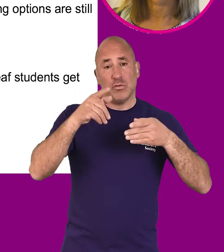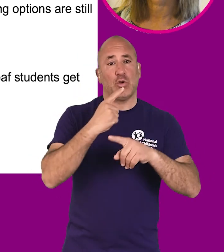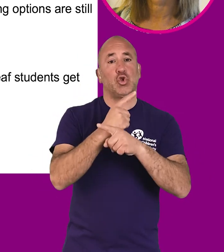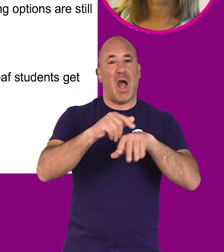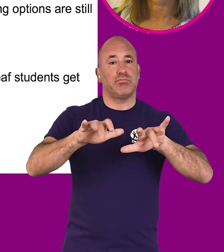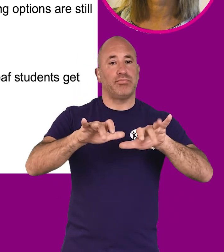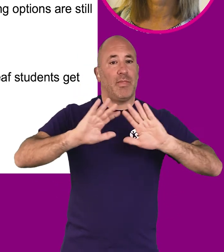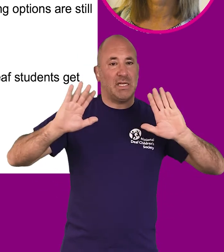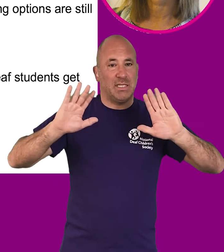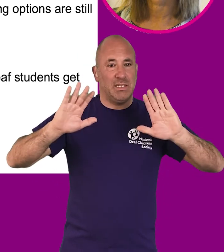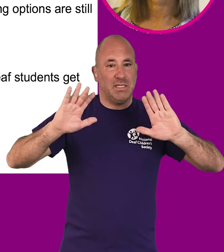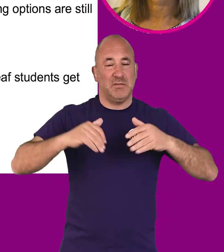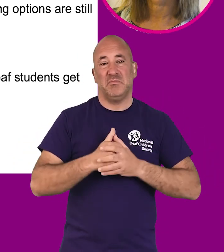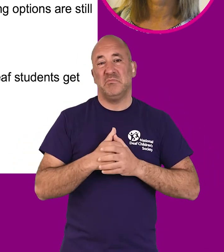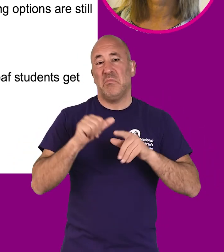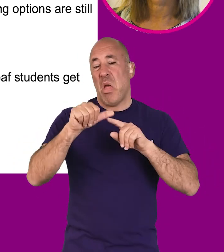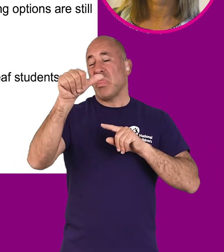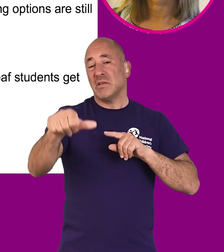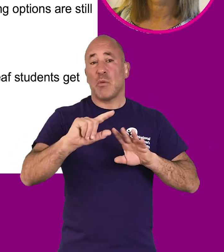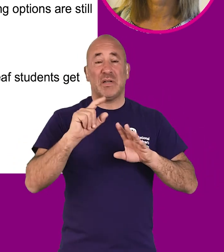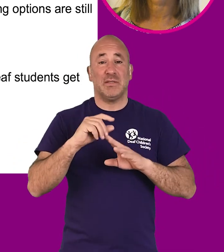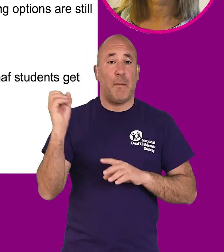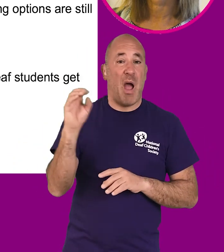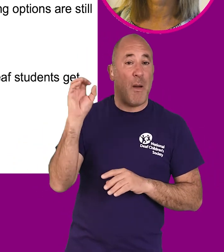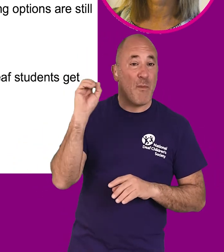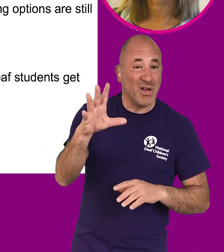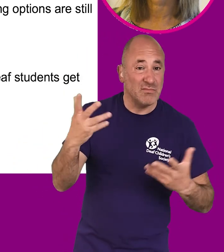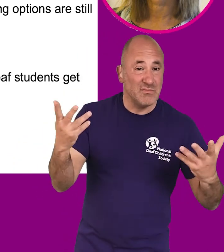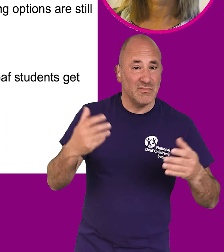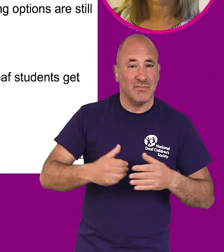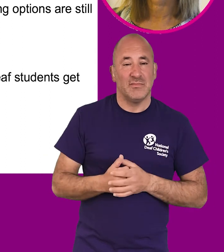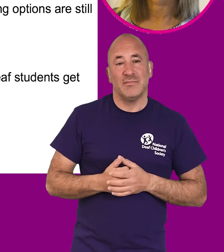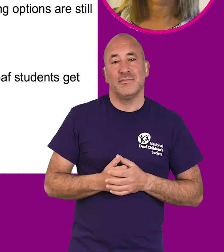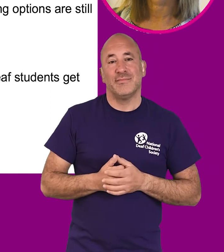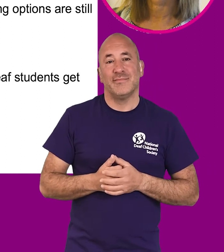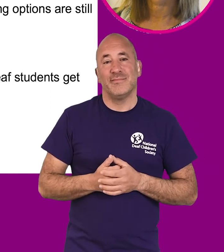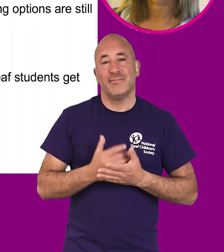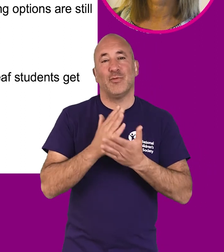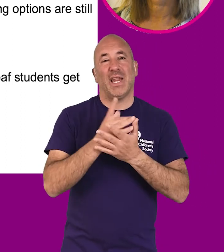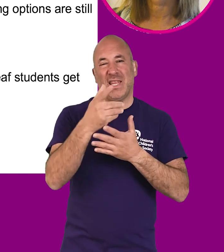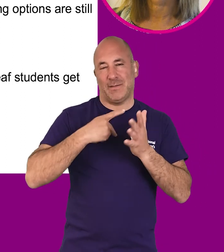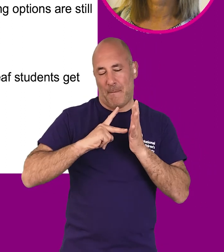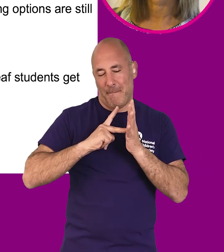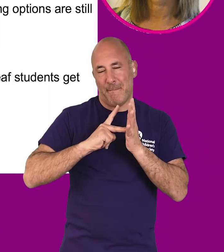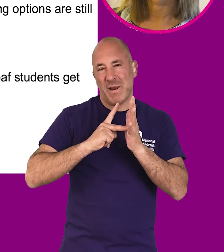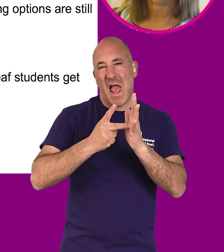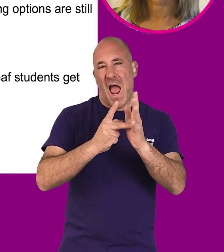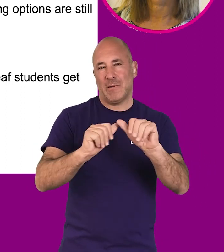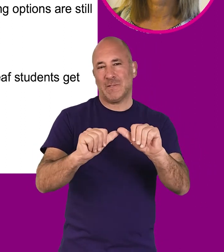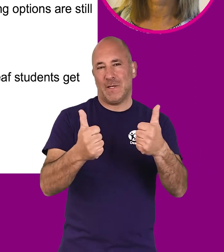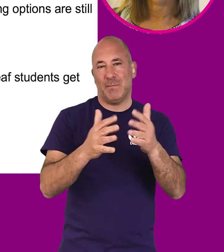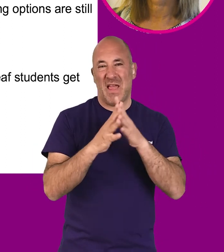Or you could focus on the chat box only, and maybe next time have a PowerPoint. You just need